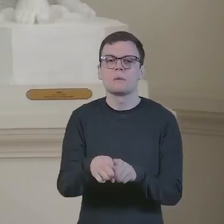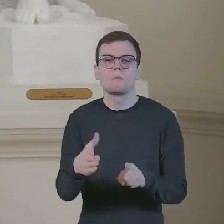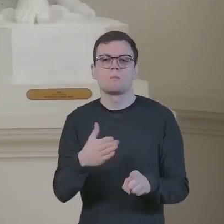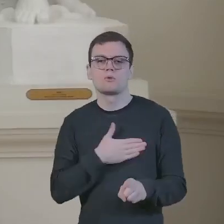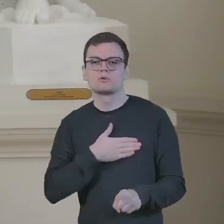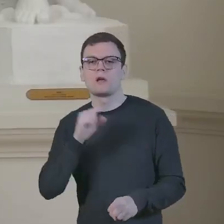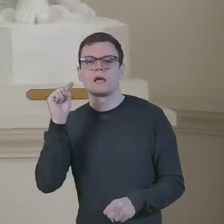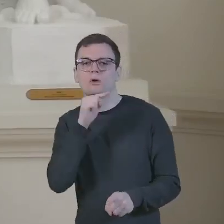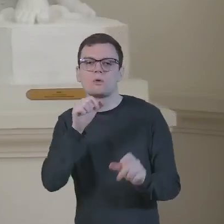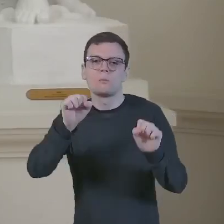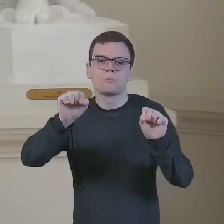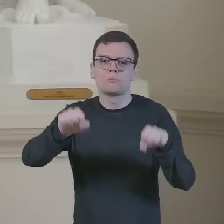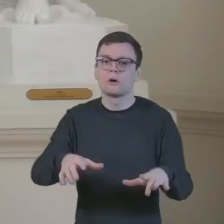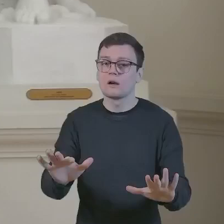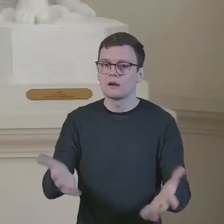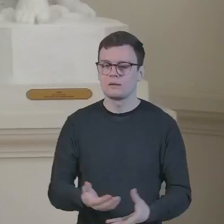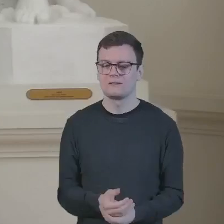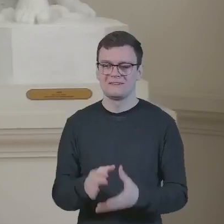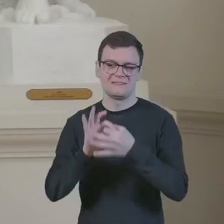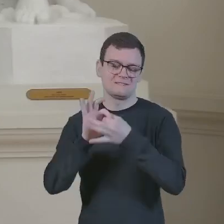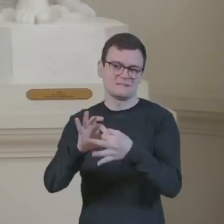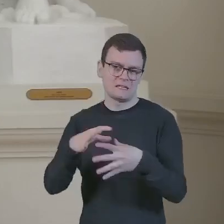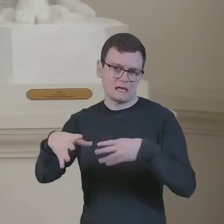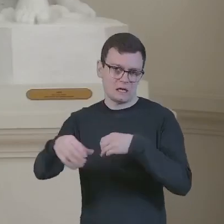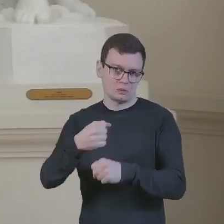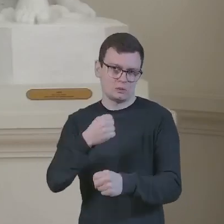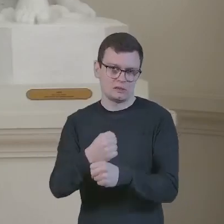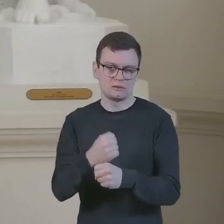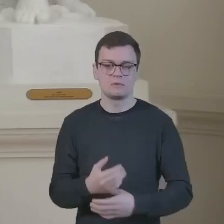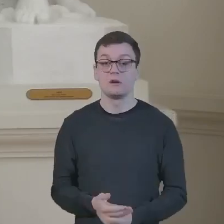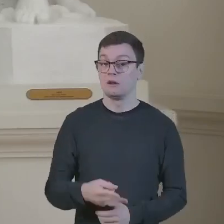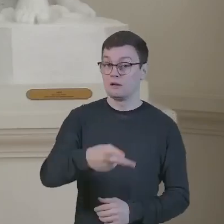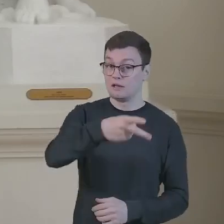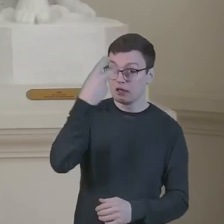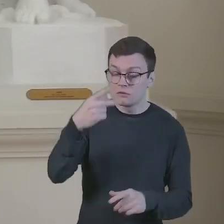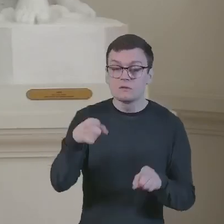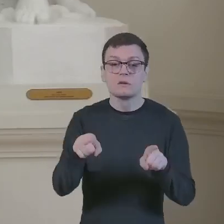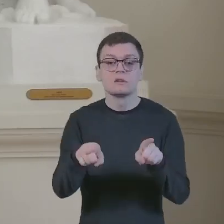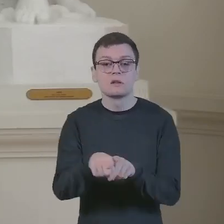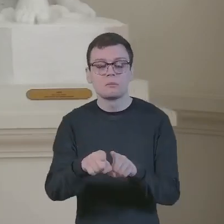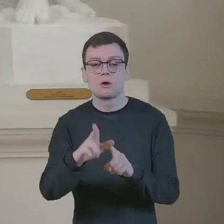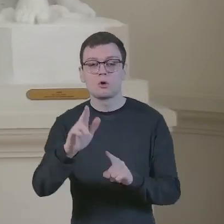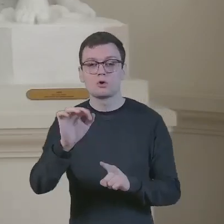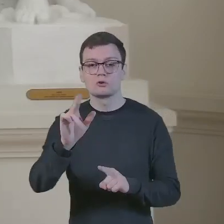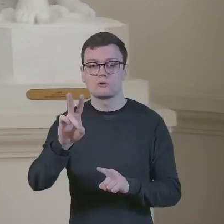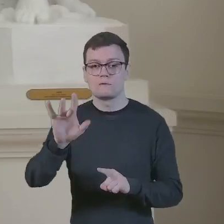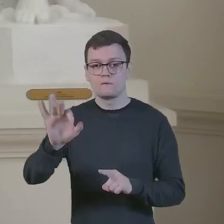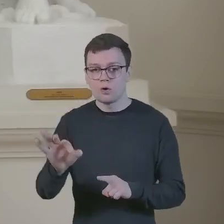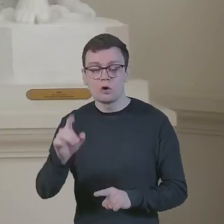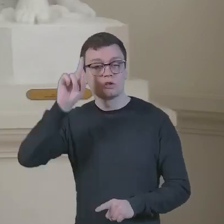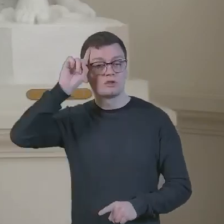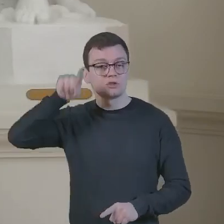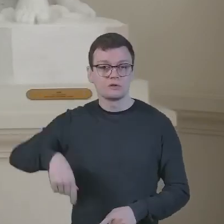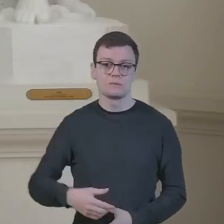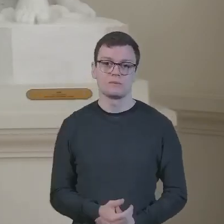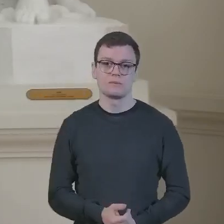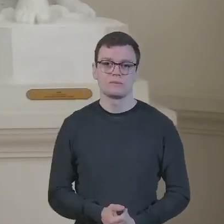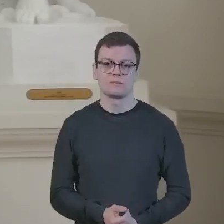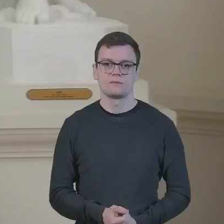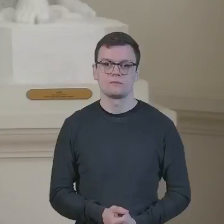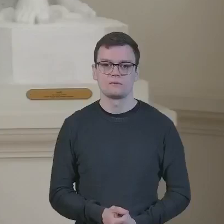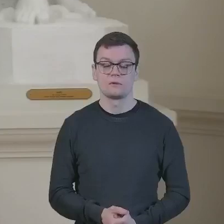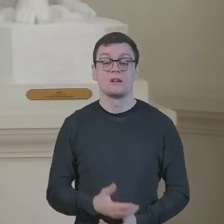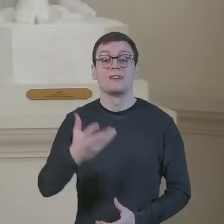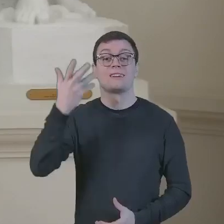and Kosovo have seen that in the face of tyranny and evil, it is always the resilience and the spirit of